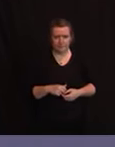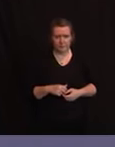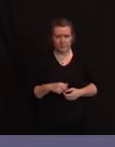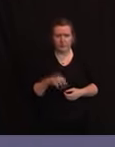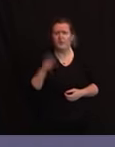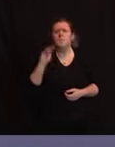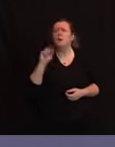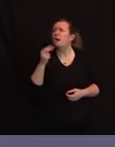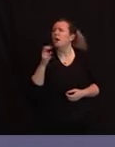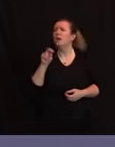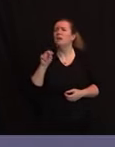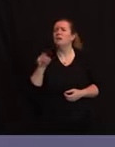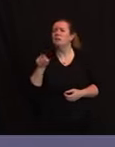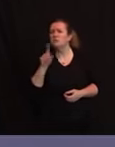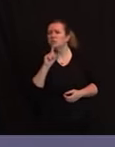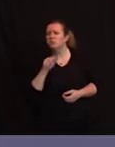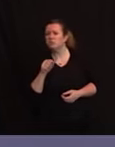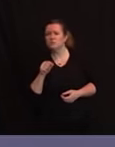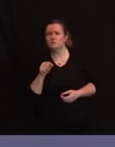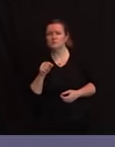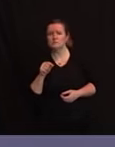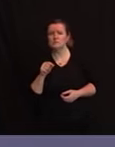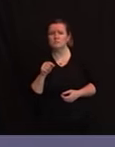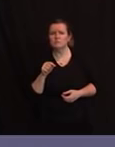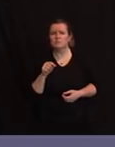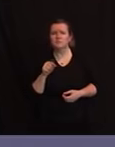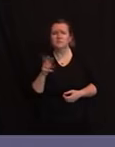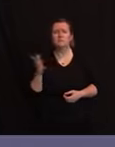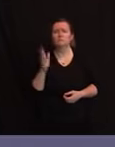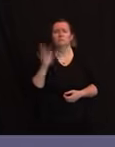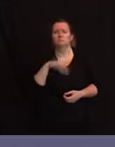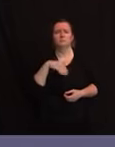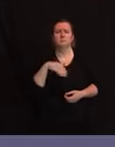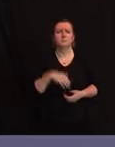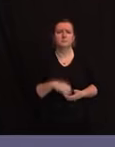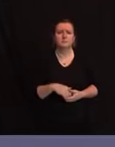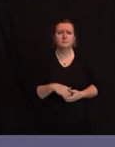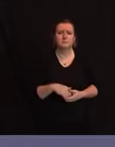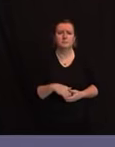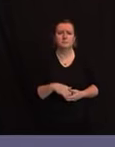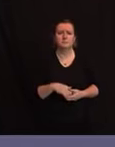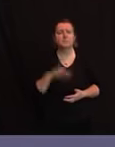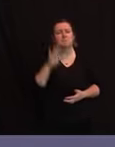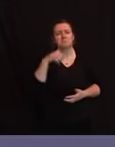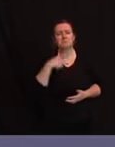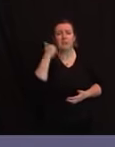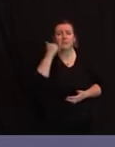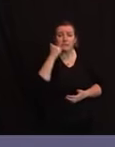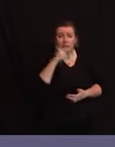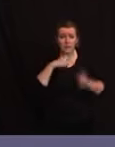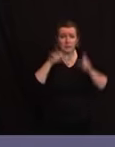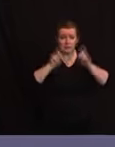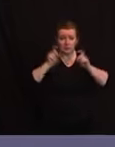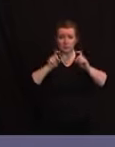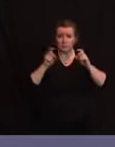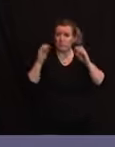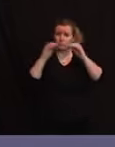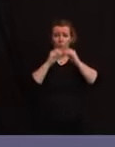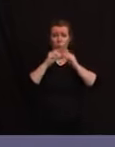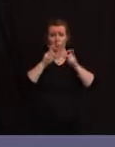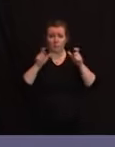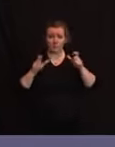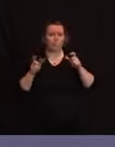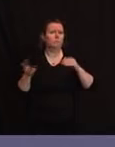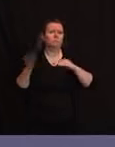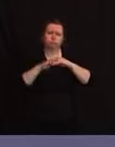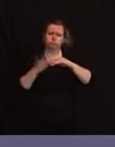your questions. The amount of testing goes up every day, right? So that's